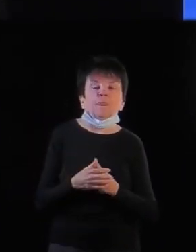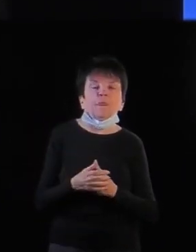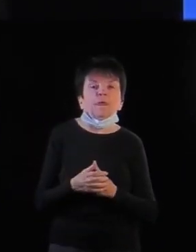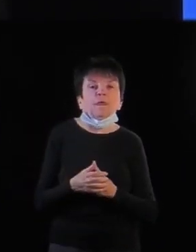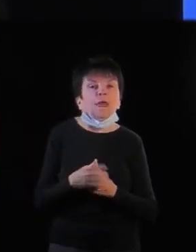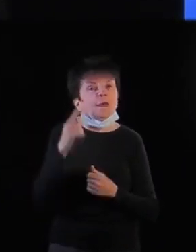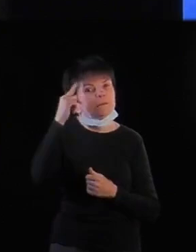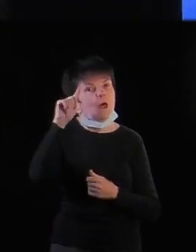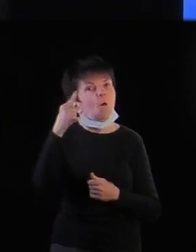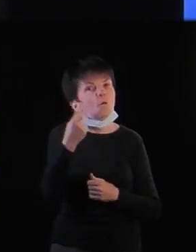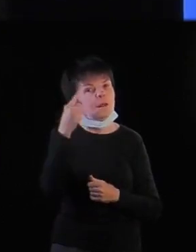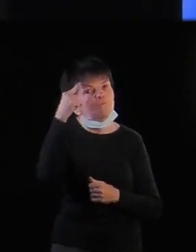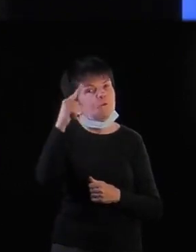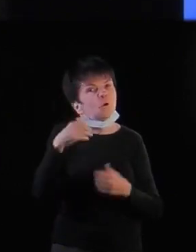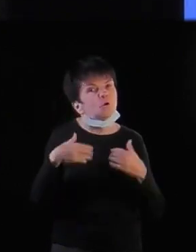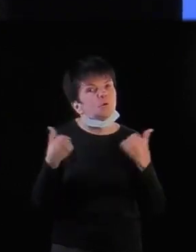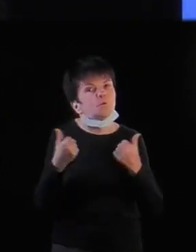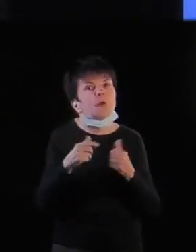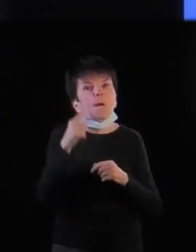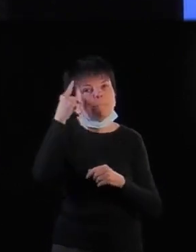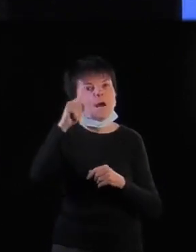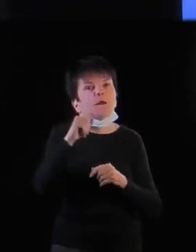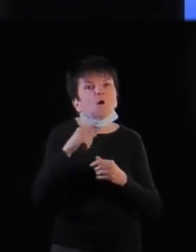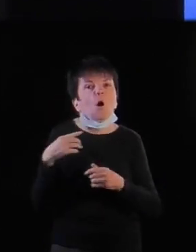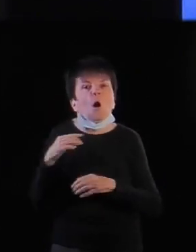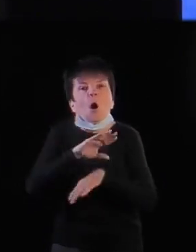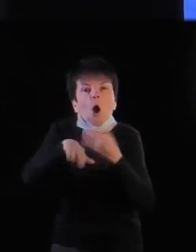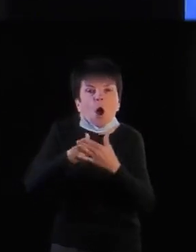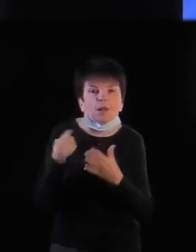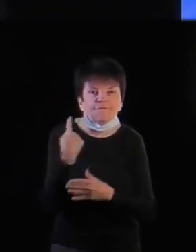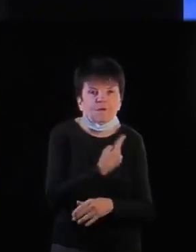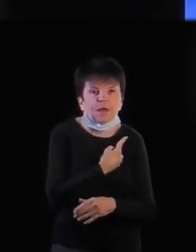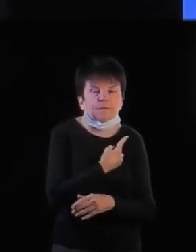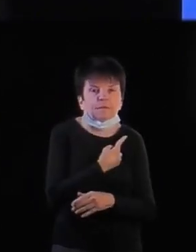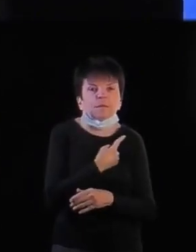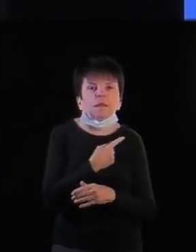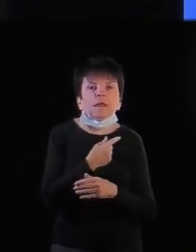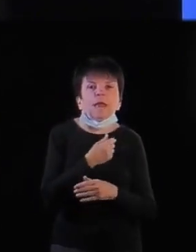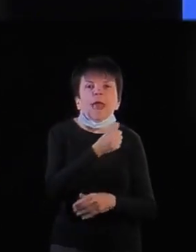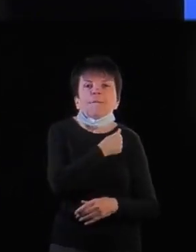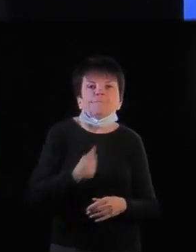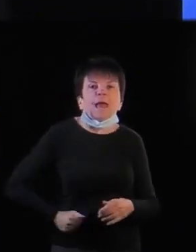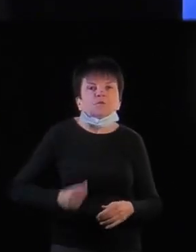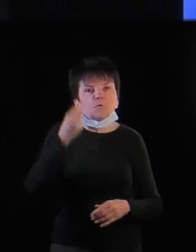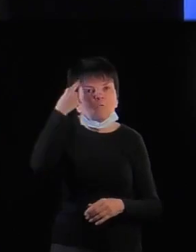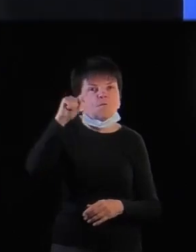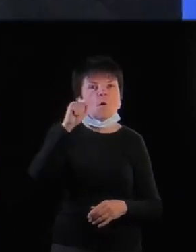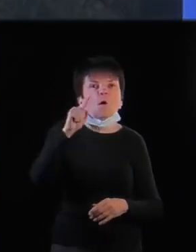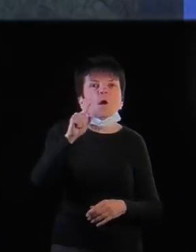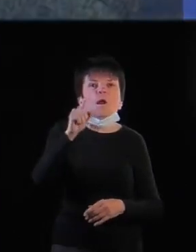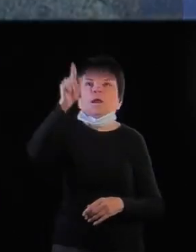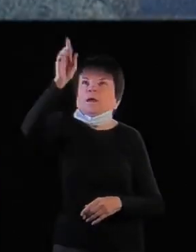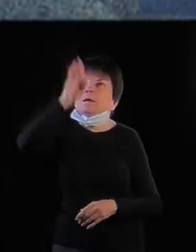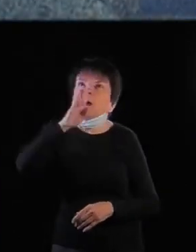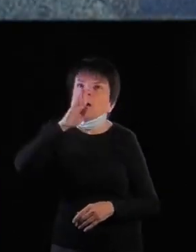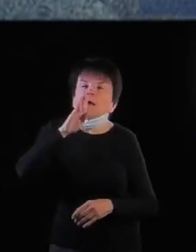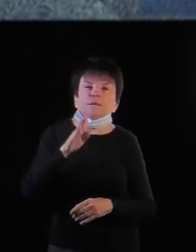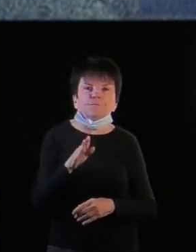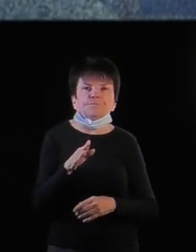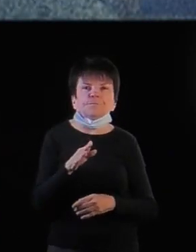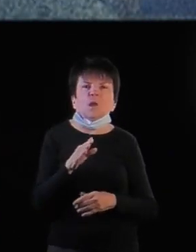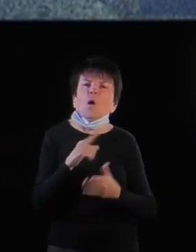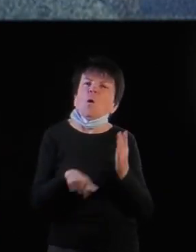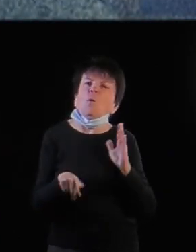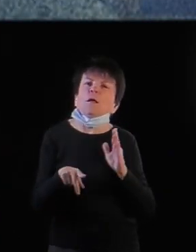us. God is asking all of us to be his ambassador. Well, let's talk about the role of an ambassador.